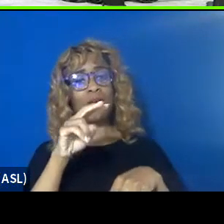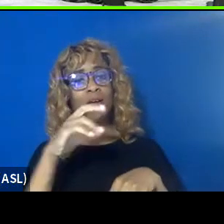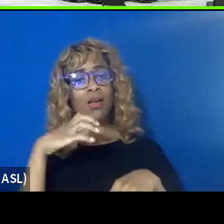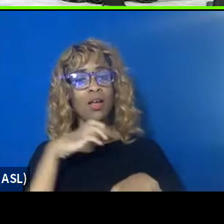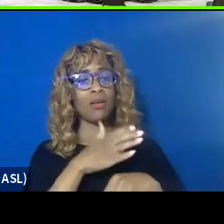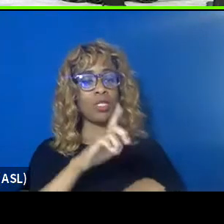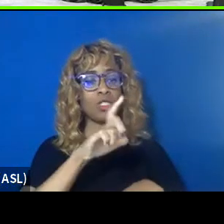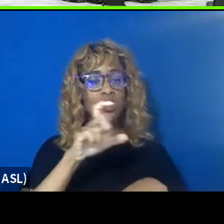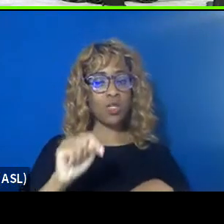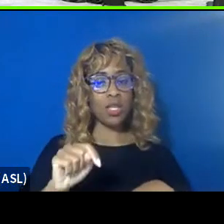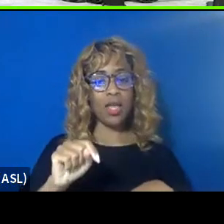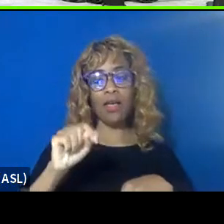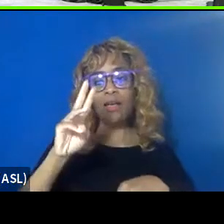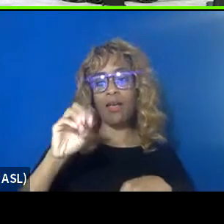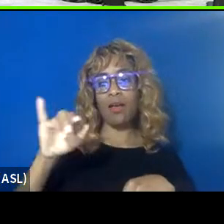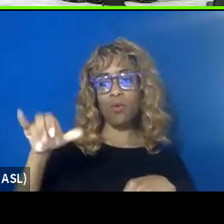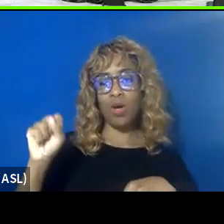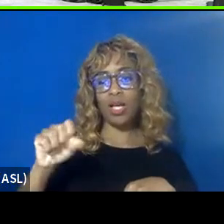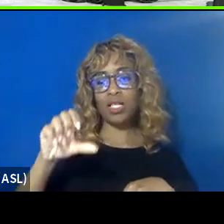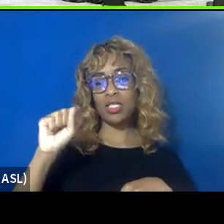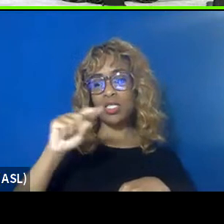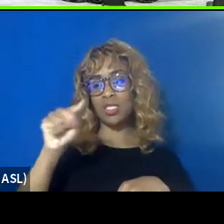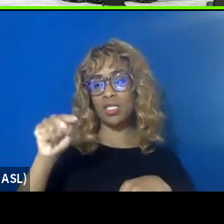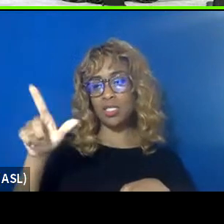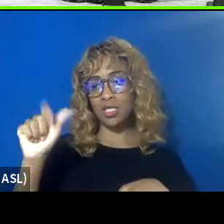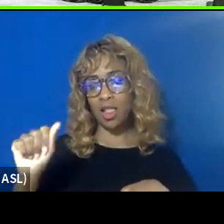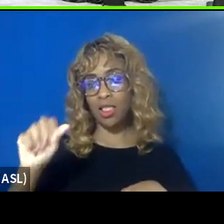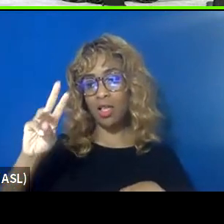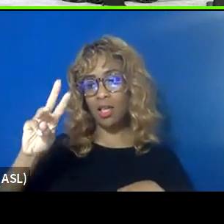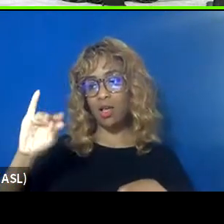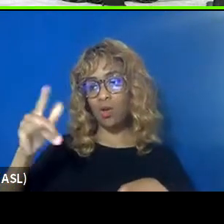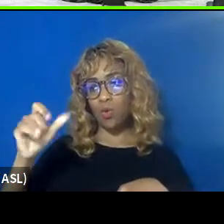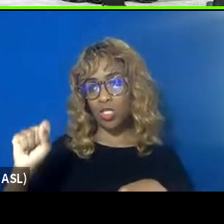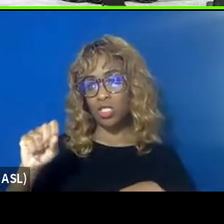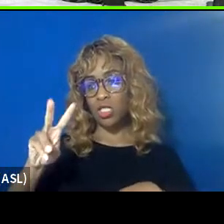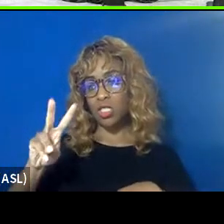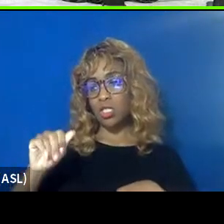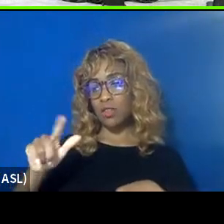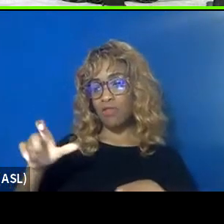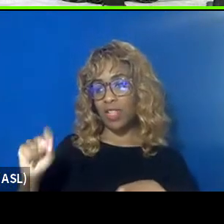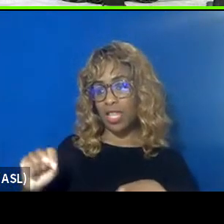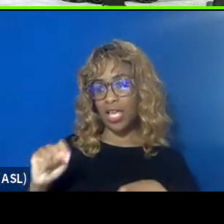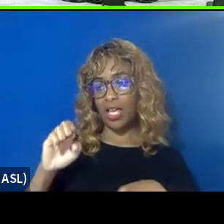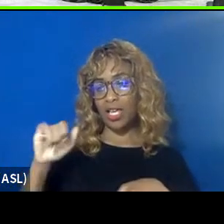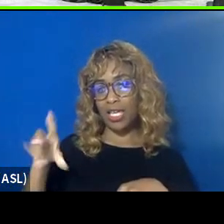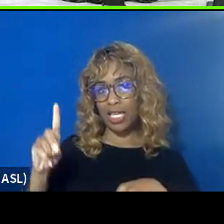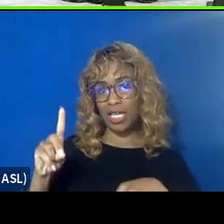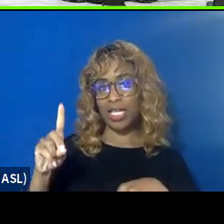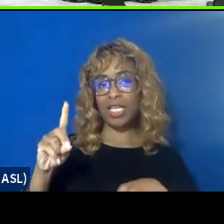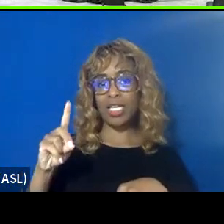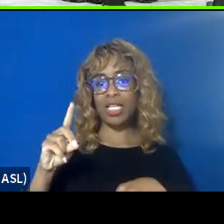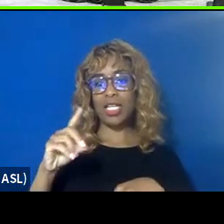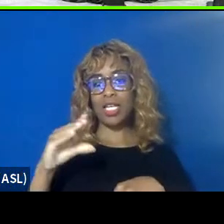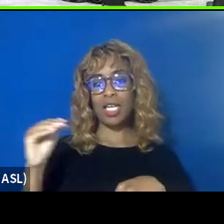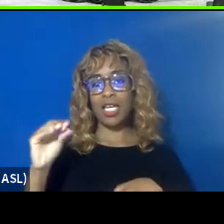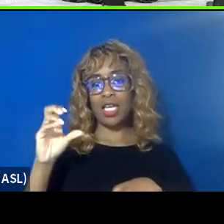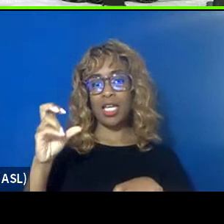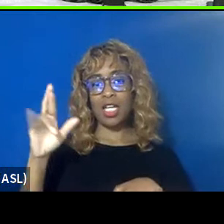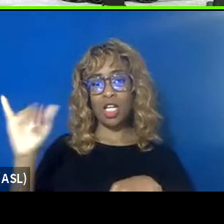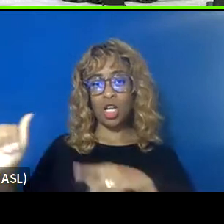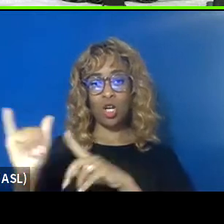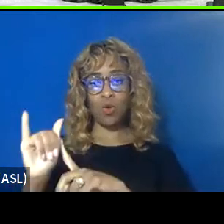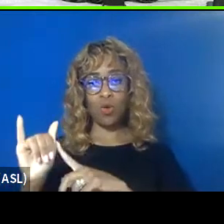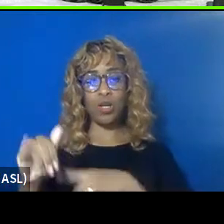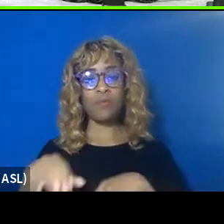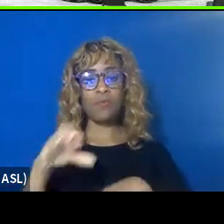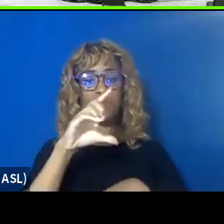Commissioner Weiss, Commissioner Zatella, Commissioner Witches, Commissioner Villette, Commissioner Eade, and Commissioner Curry,